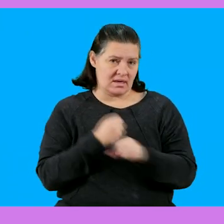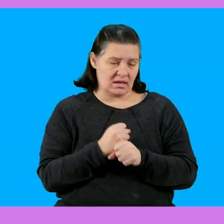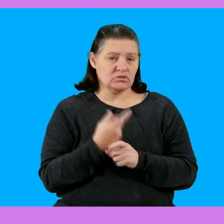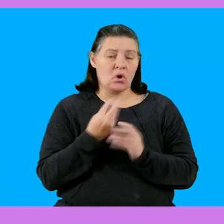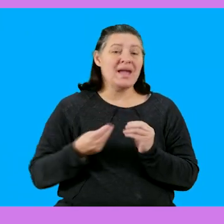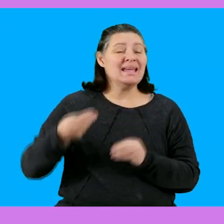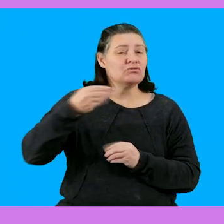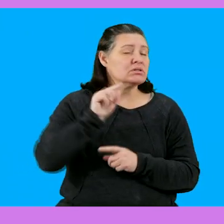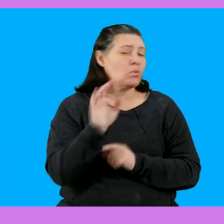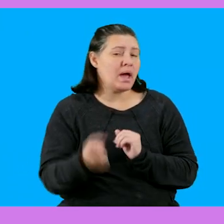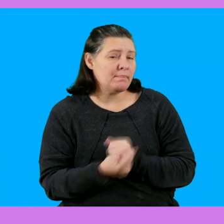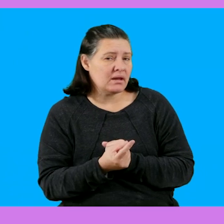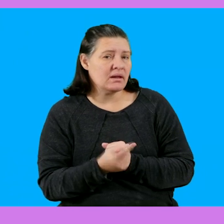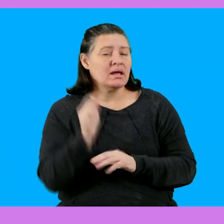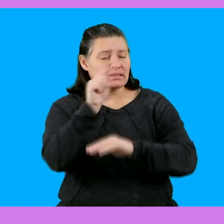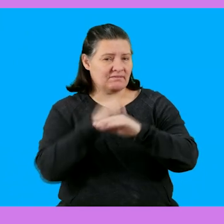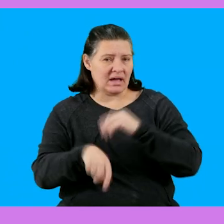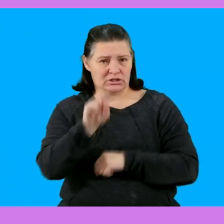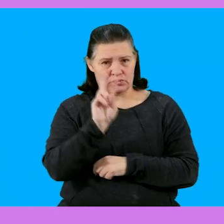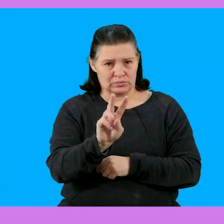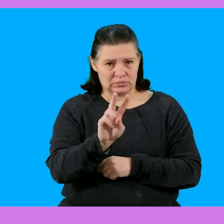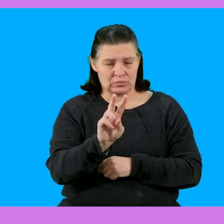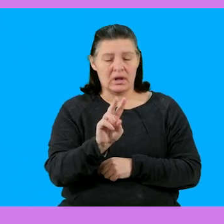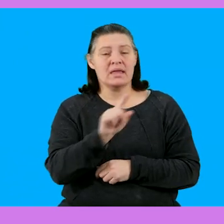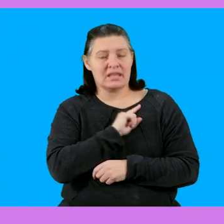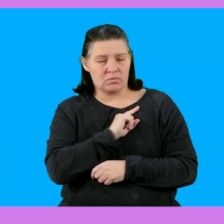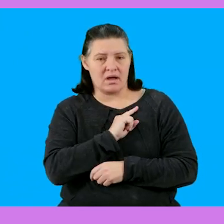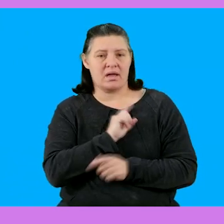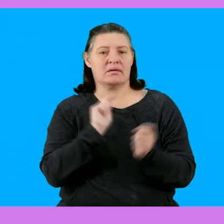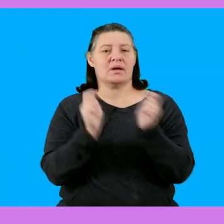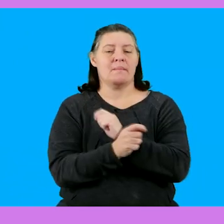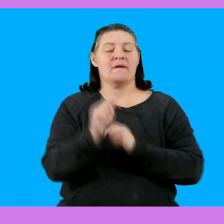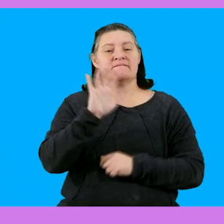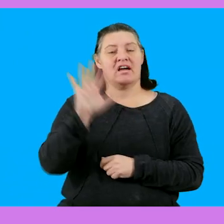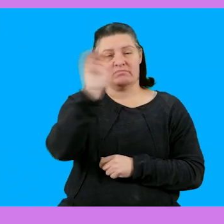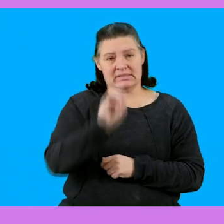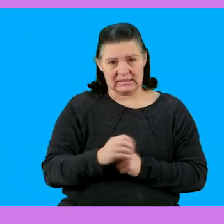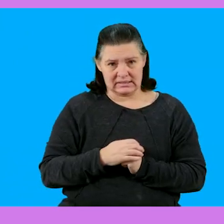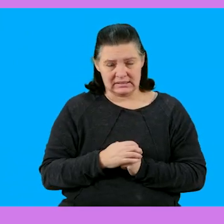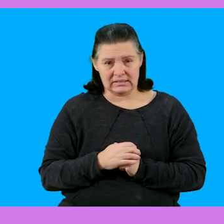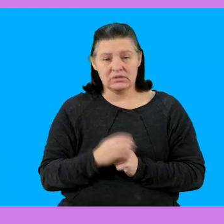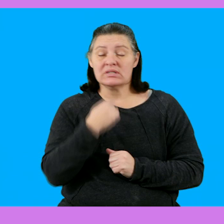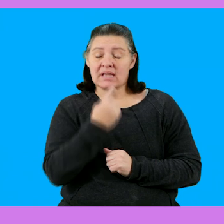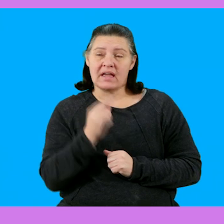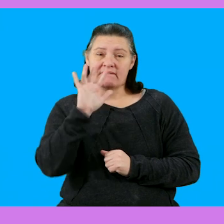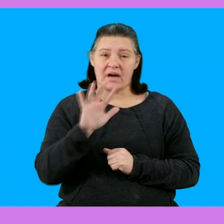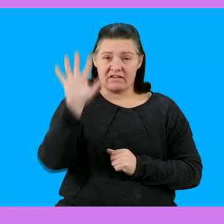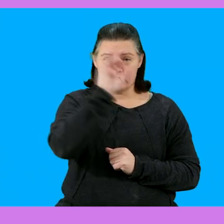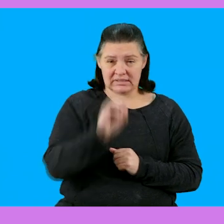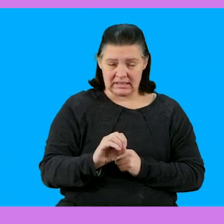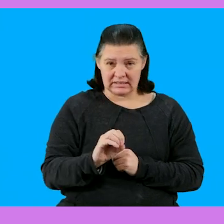what should happen with my interest rate? I divide that by 2. So therefore, it becomes 5%. So I'll say